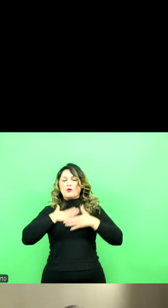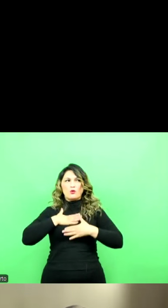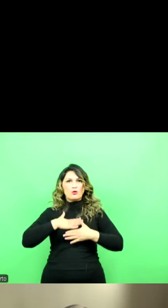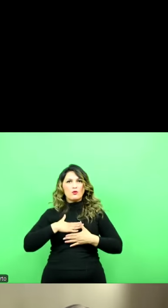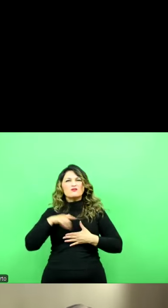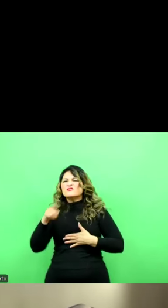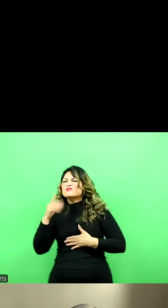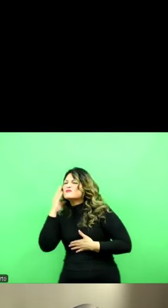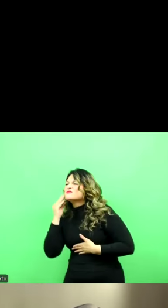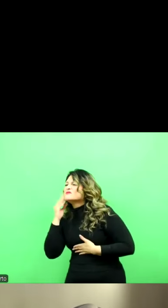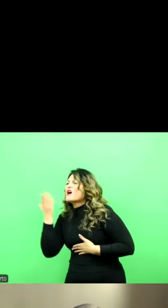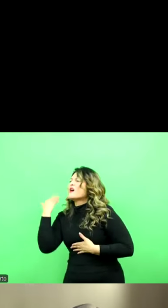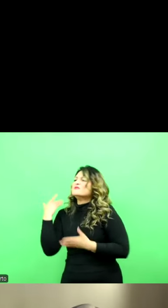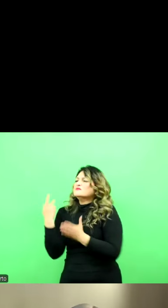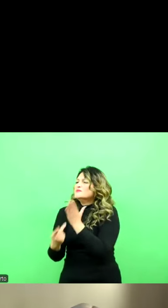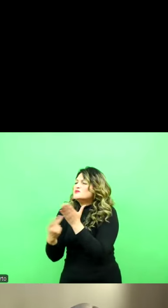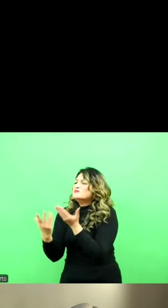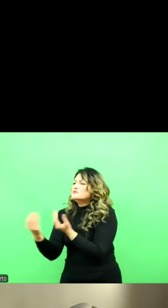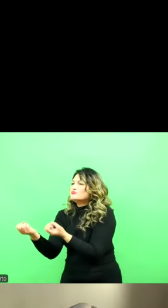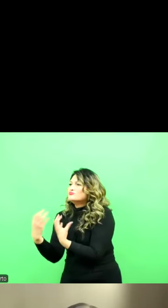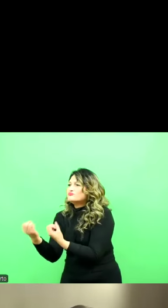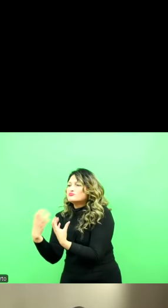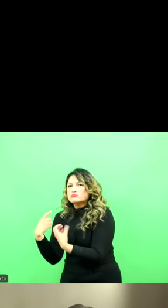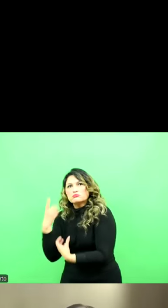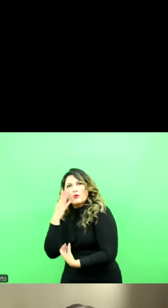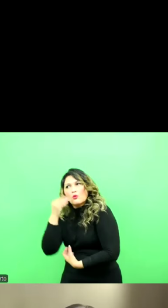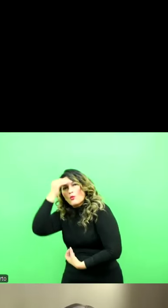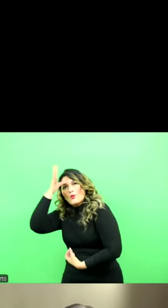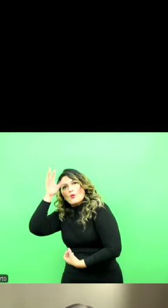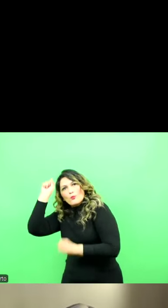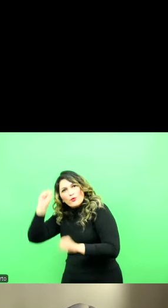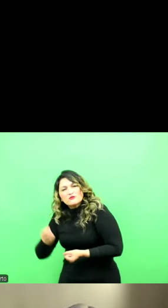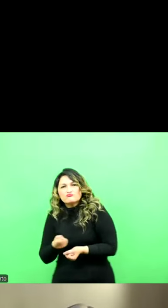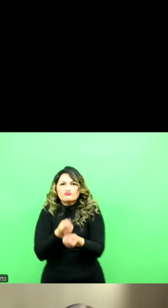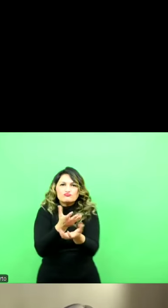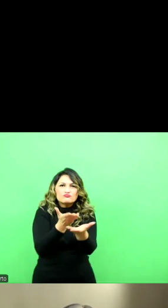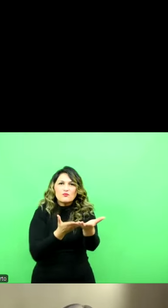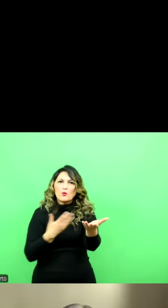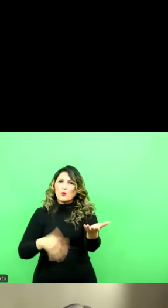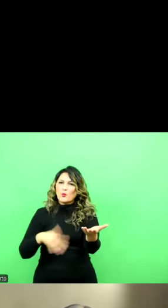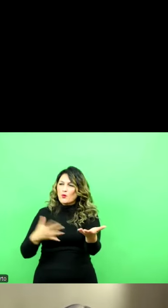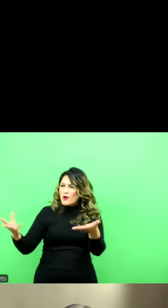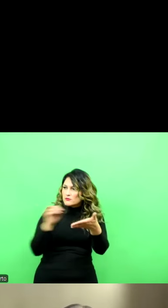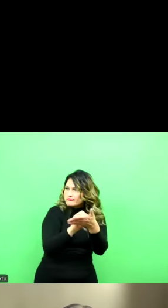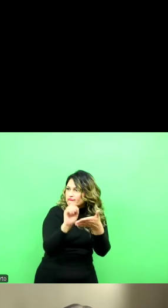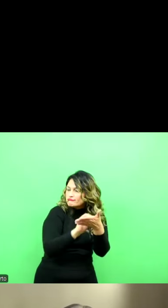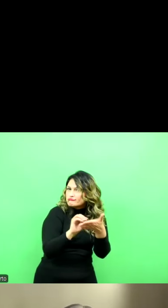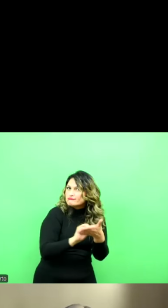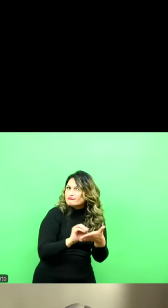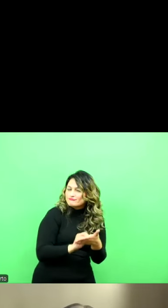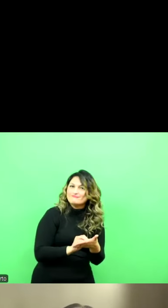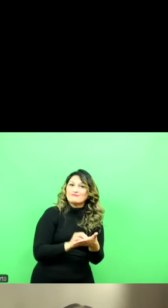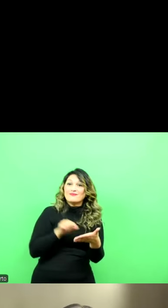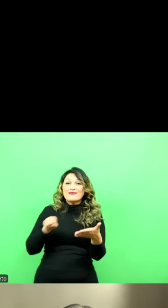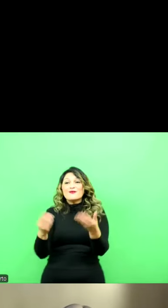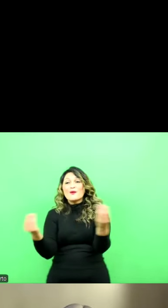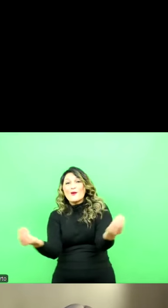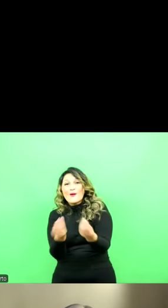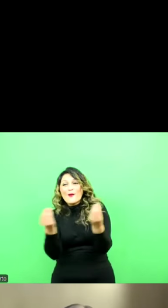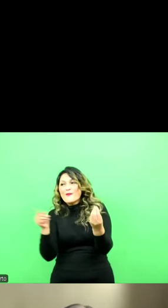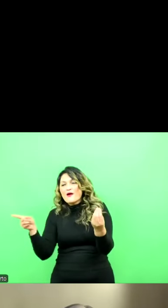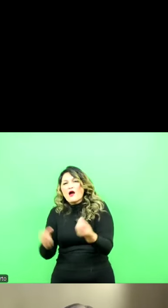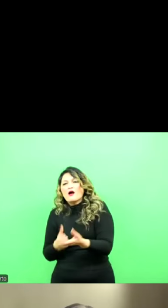I wanted to give you a case study from the catastrophic Hurricane Katrina